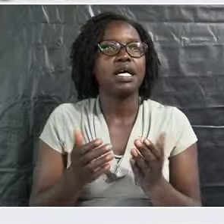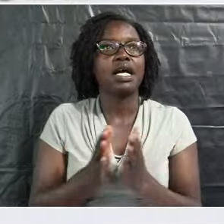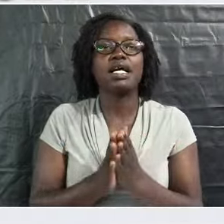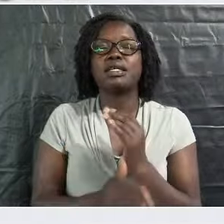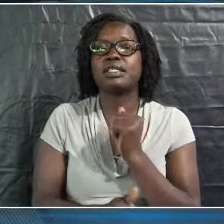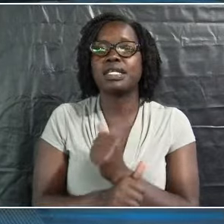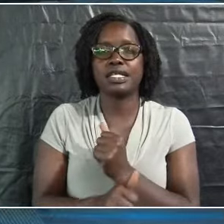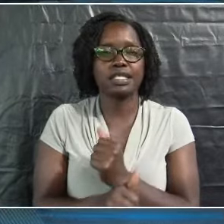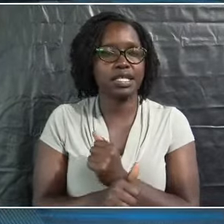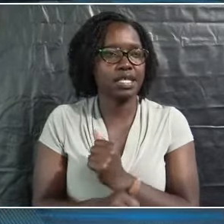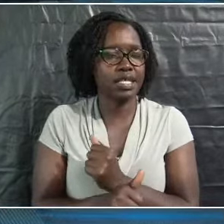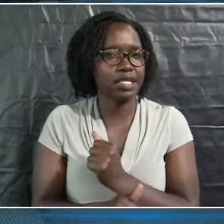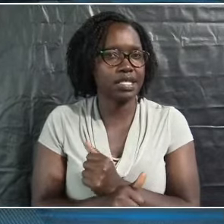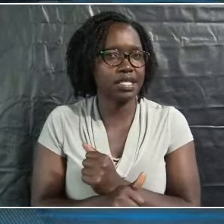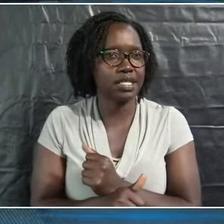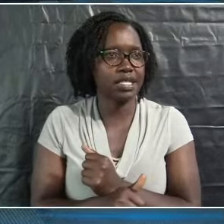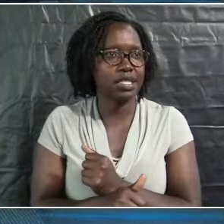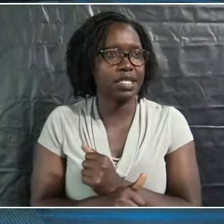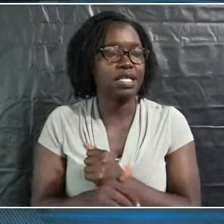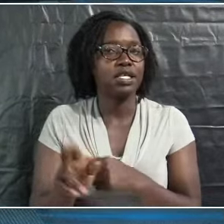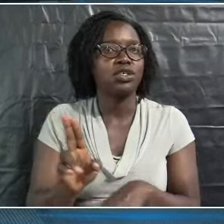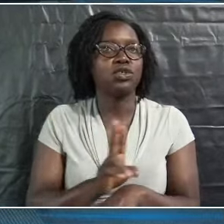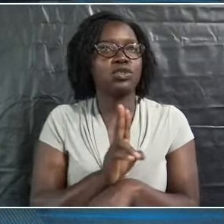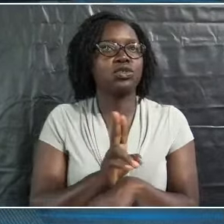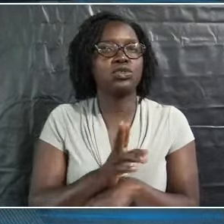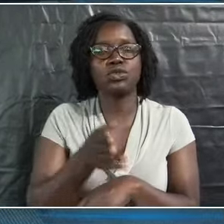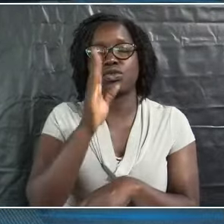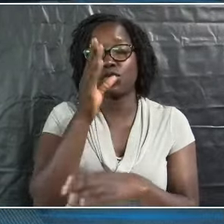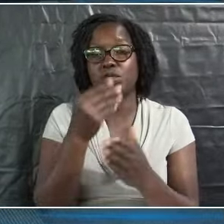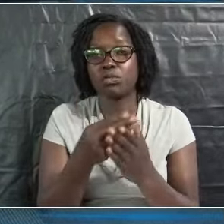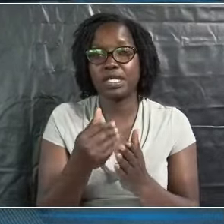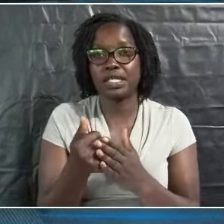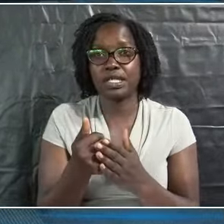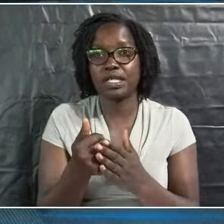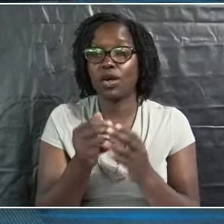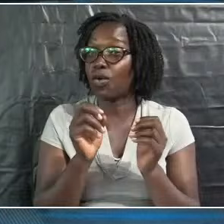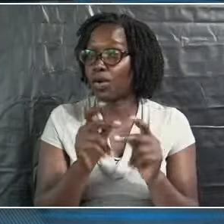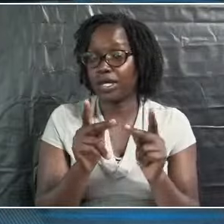dangerous. You use God's money, okay?